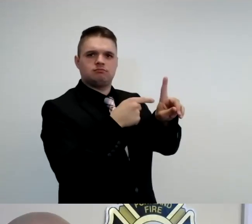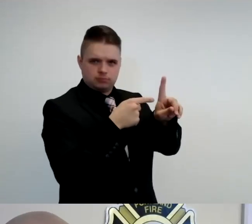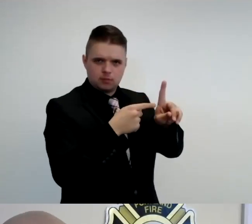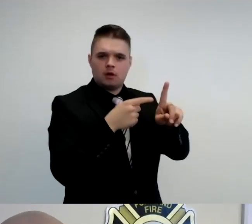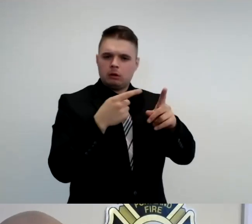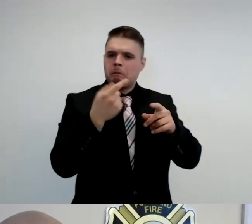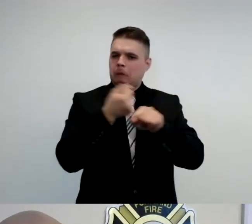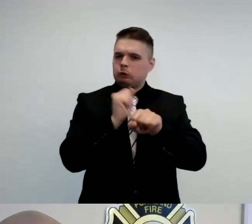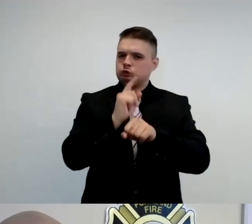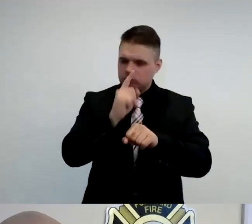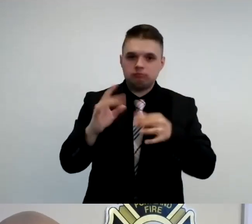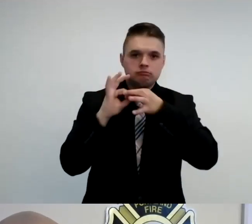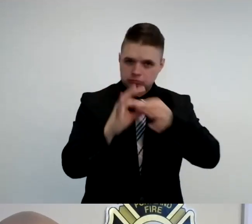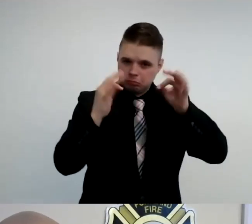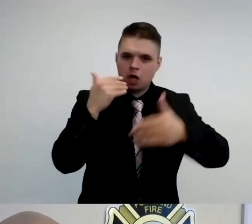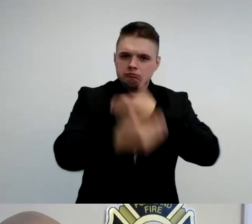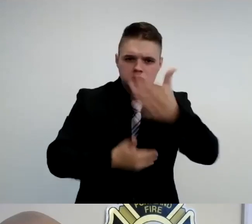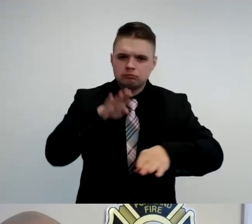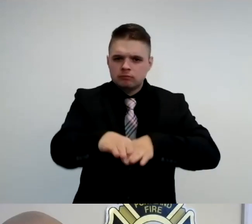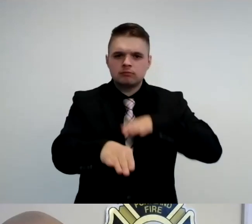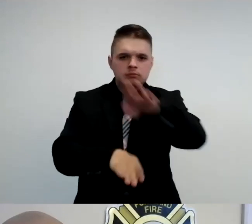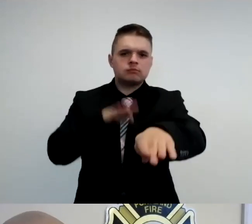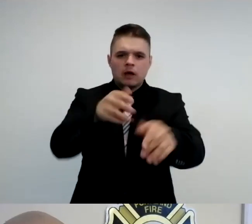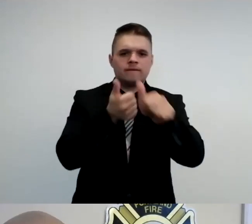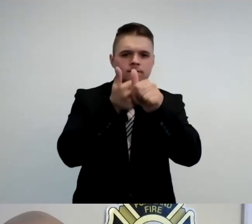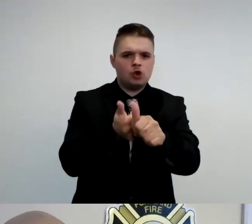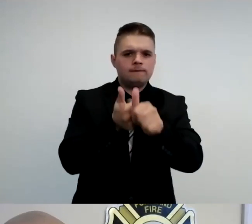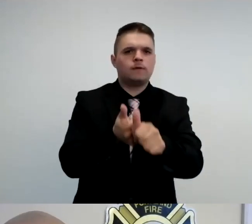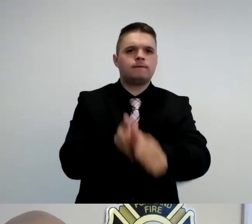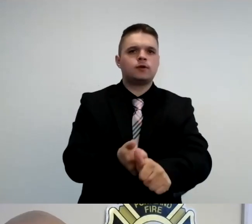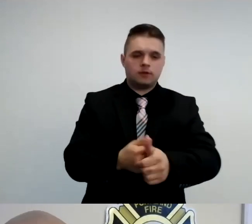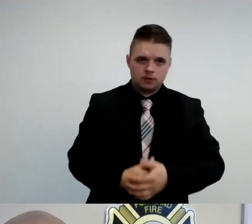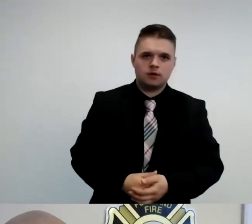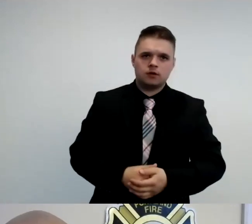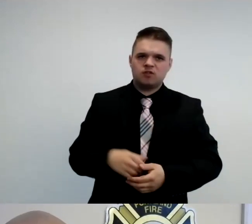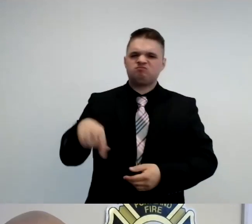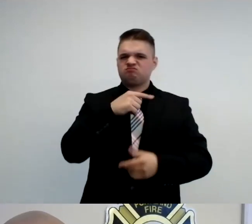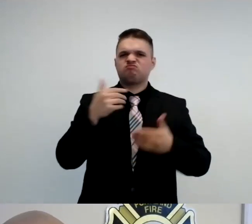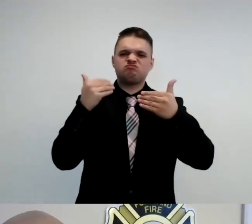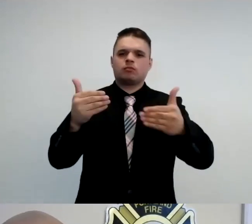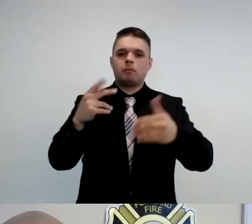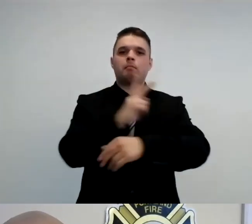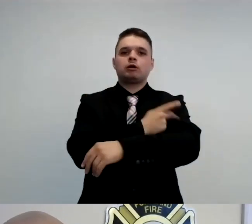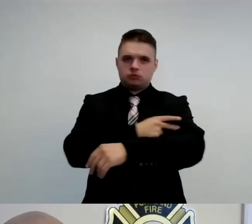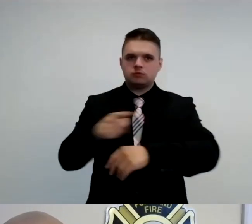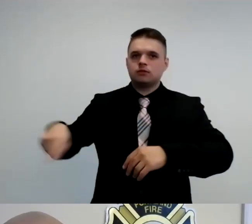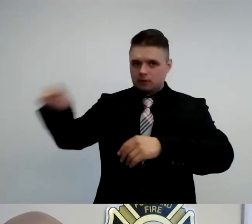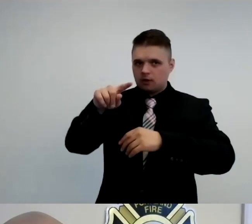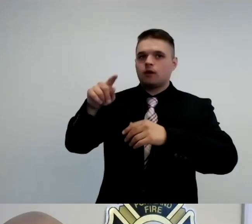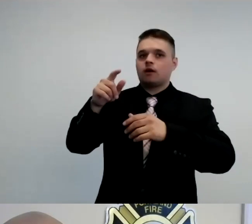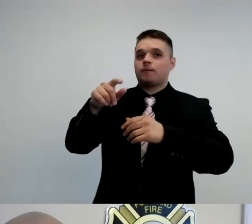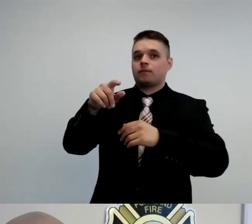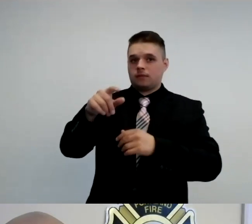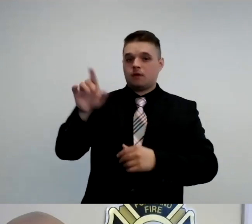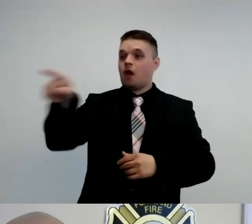allow for patients to stay out of the 911 system if they don't need to be there. It would